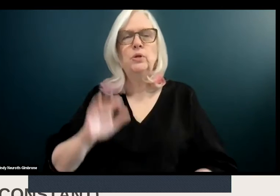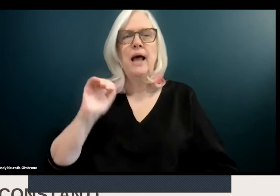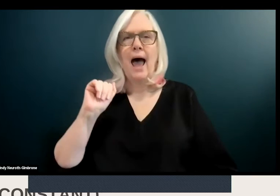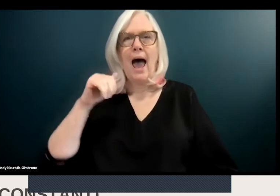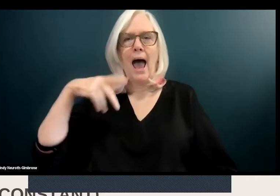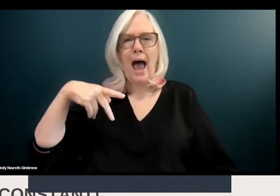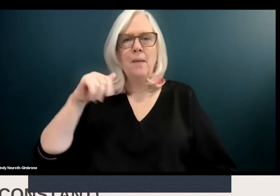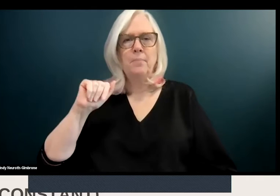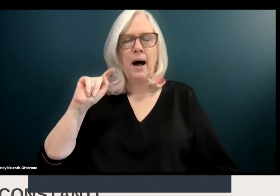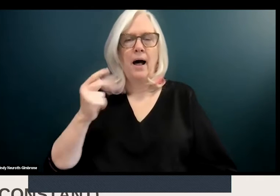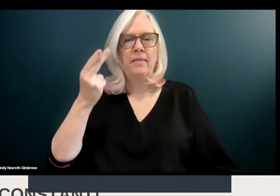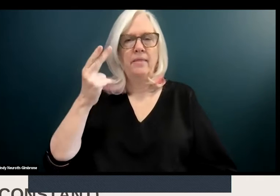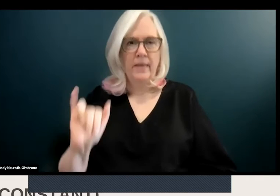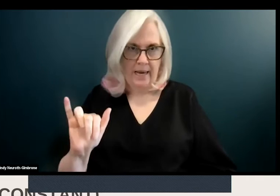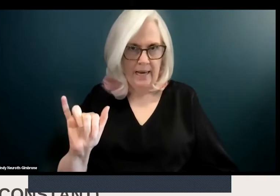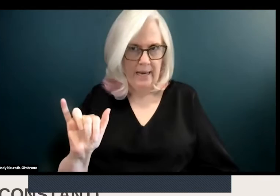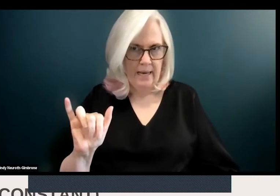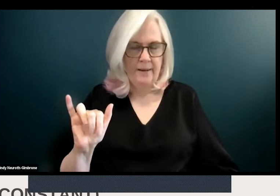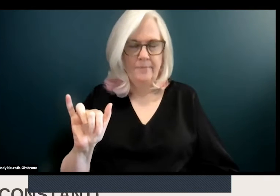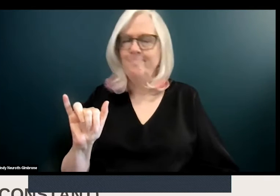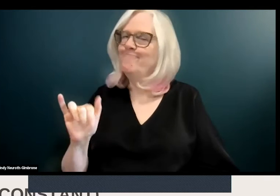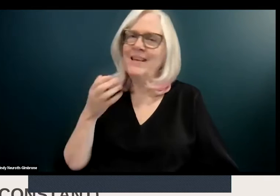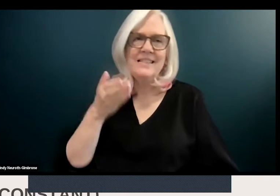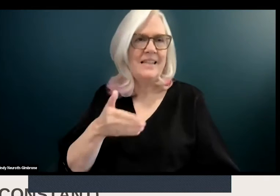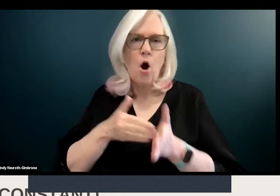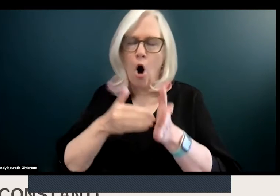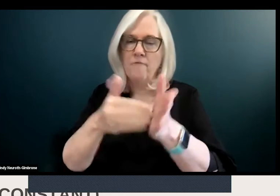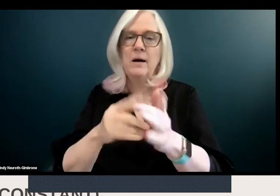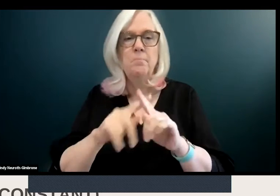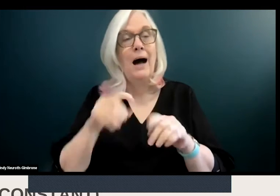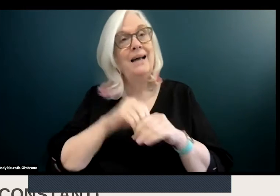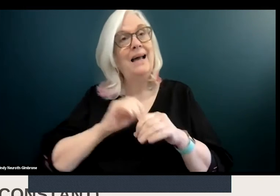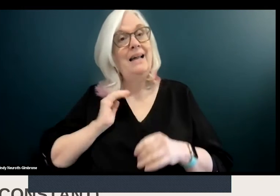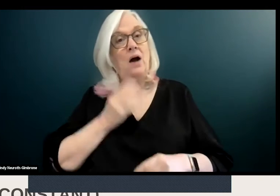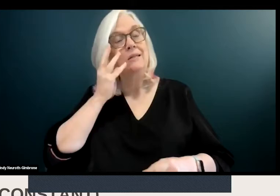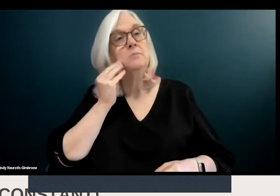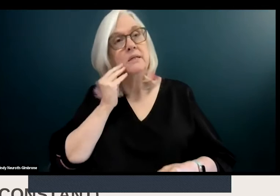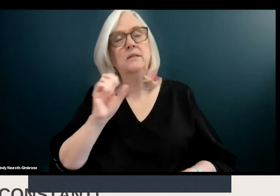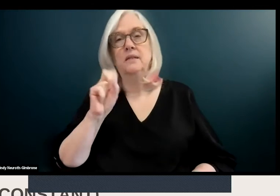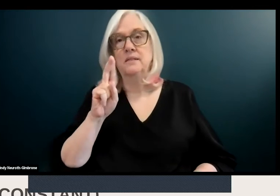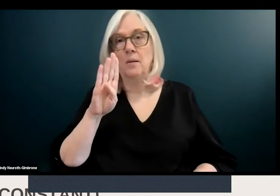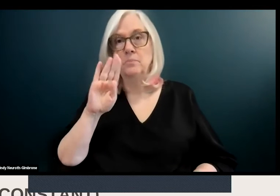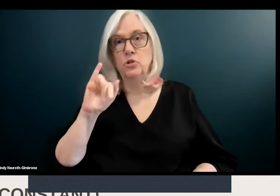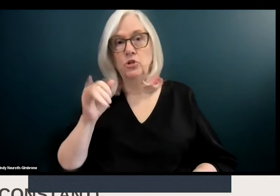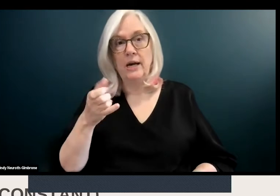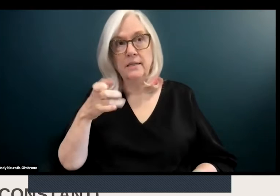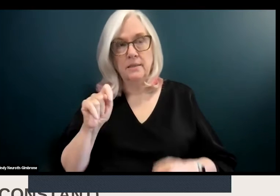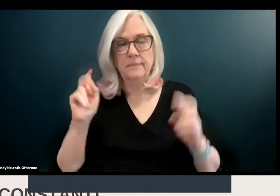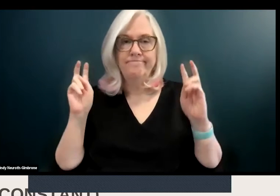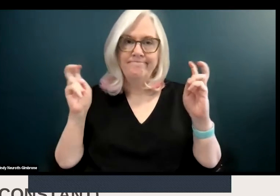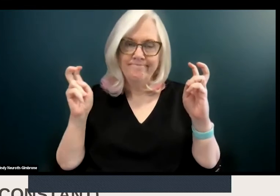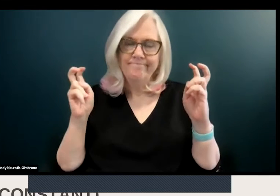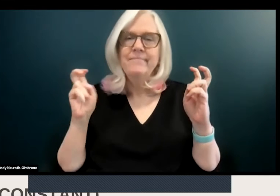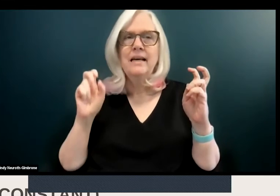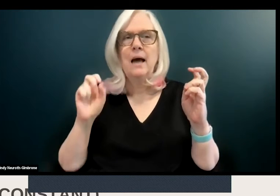unavoidable in every sense with library instruction, but in our experience, we know that the subject matter can be less than entertaining.